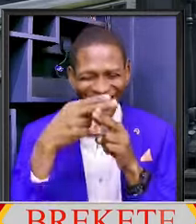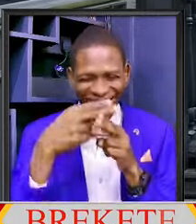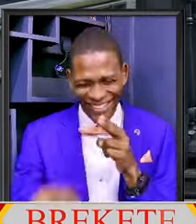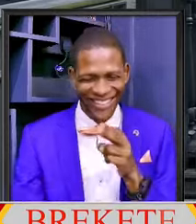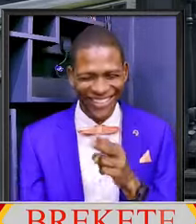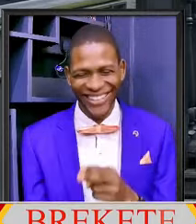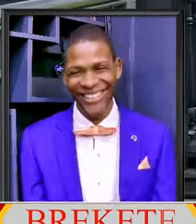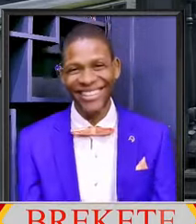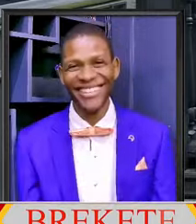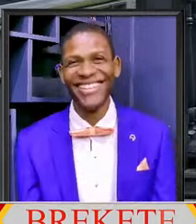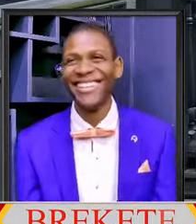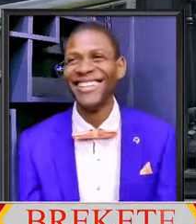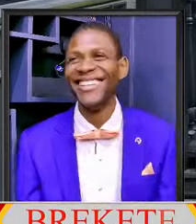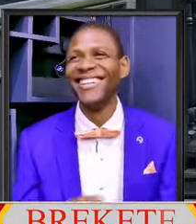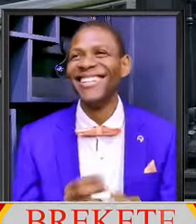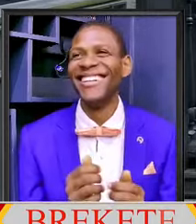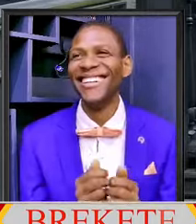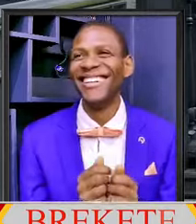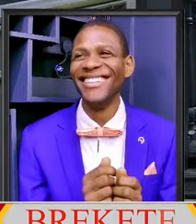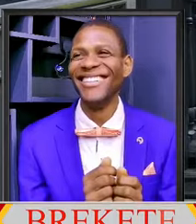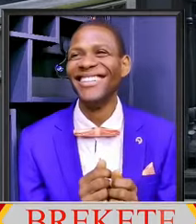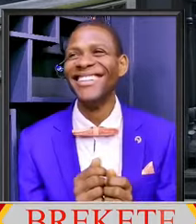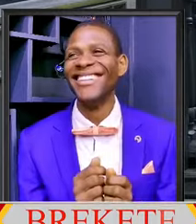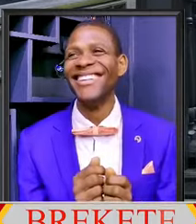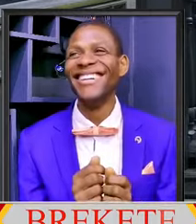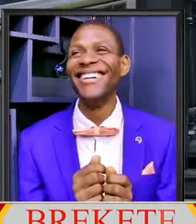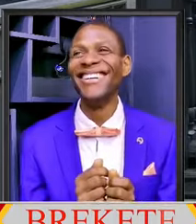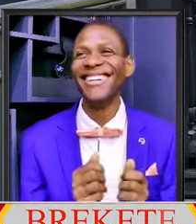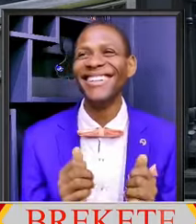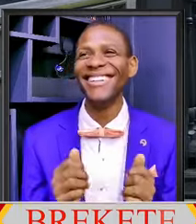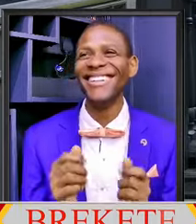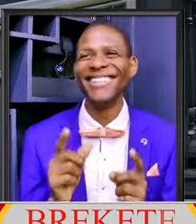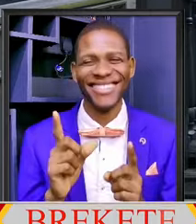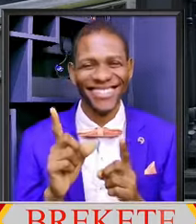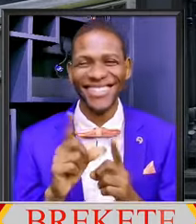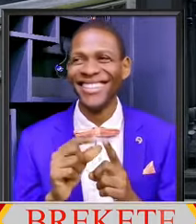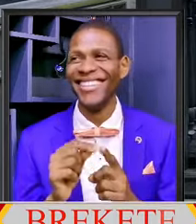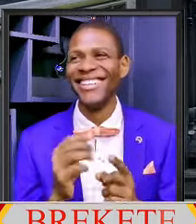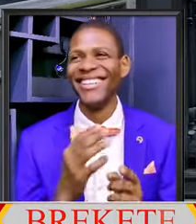with the egg. Rice and beans with the egg.